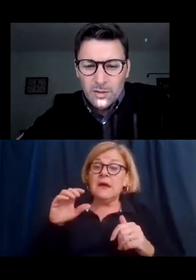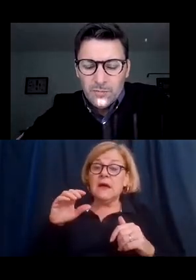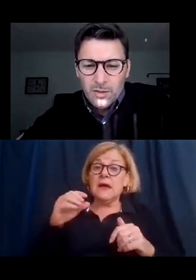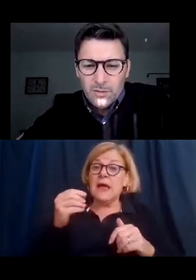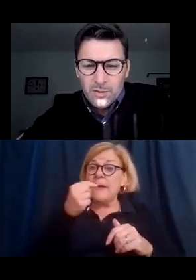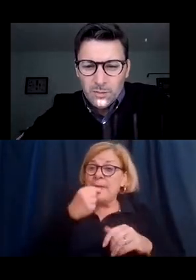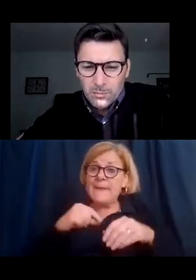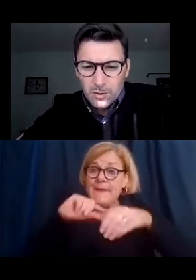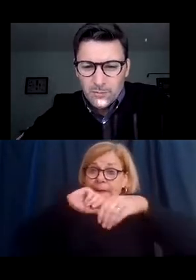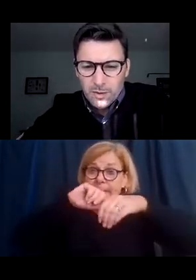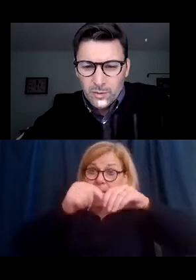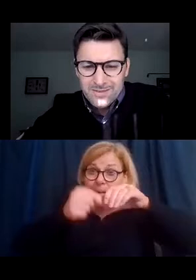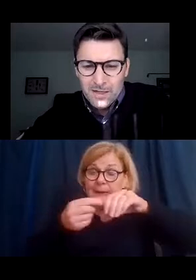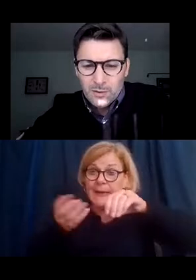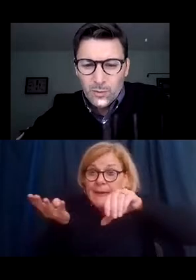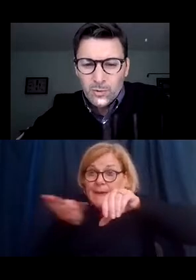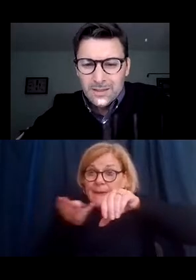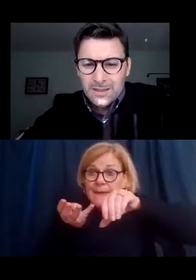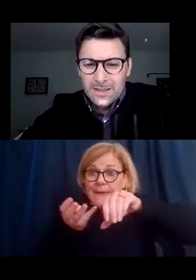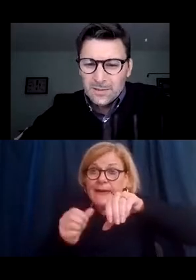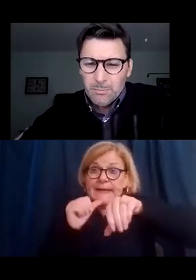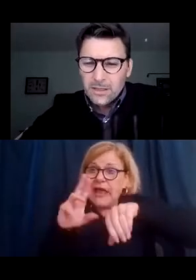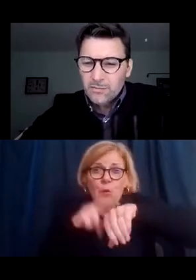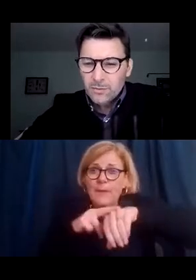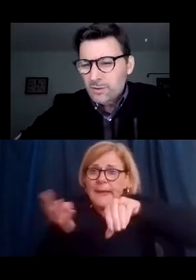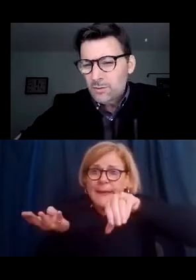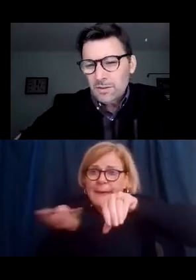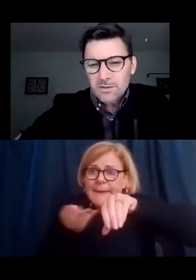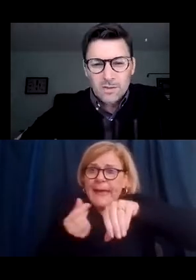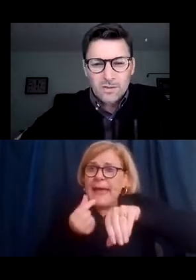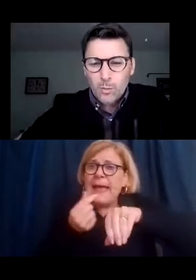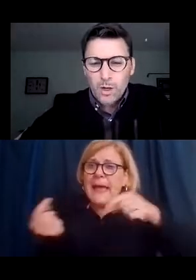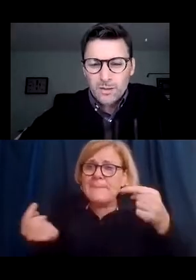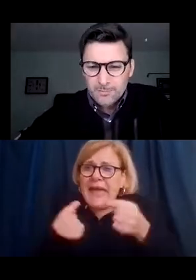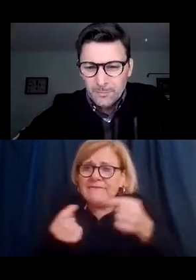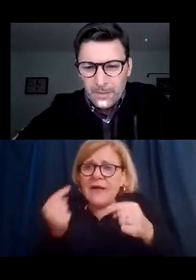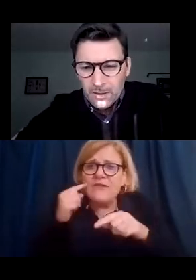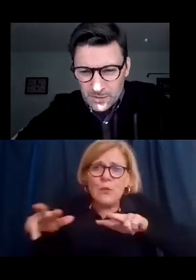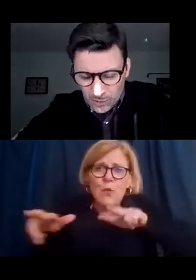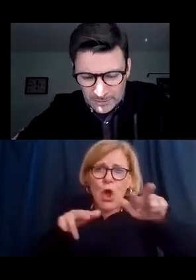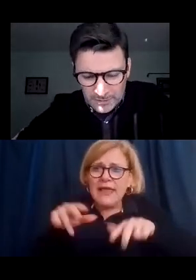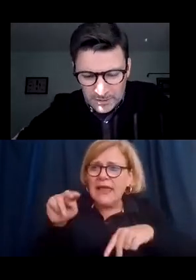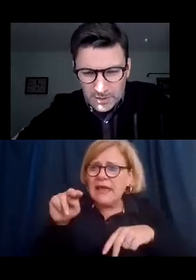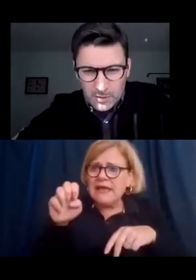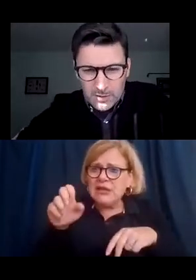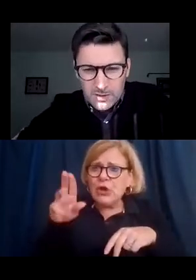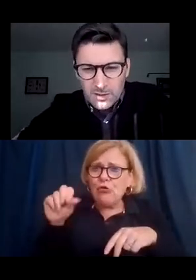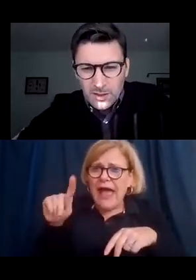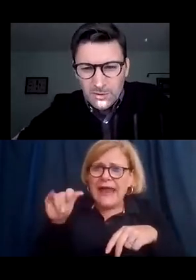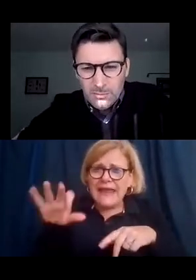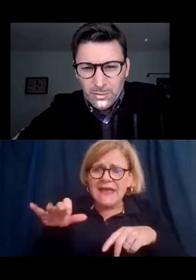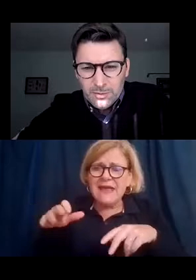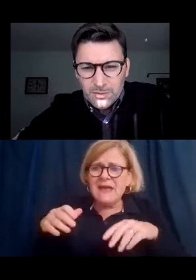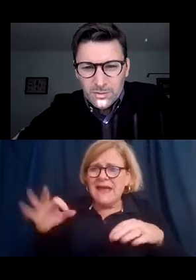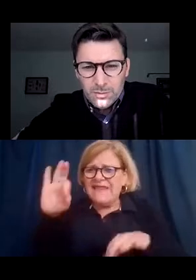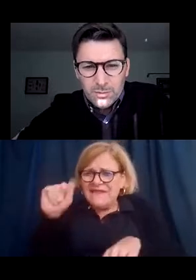narrowing of the arteries where the blood flow is not normal, and it's painful to do things such as walking. So it's